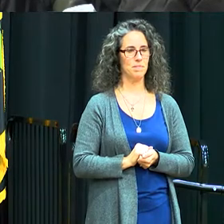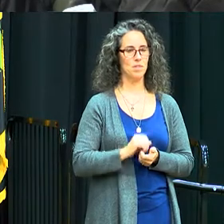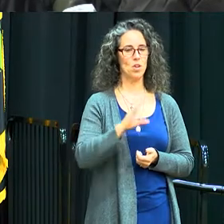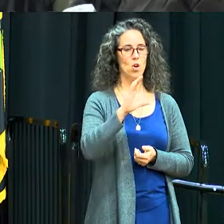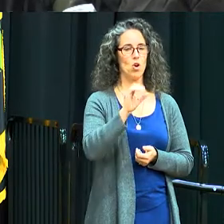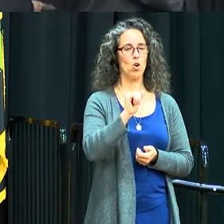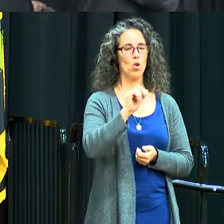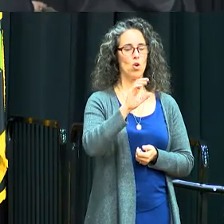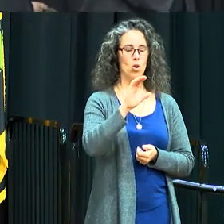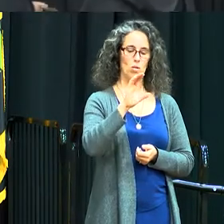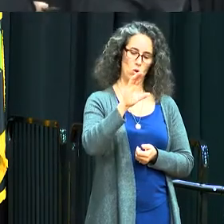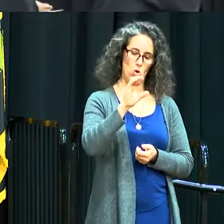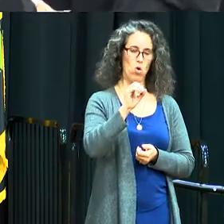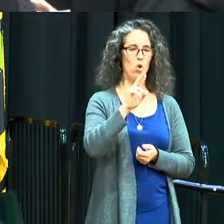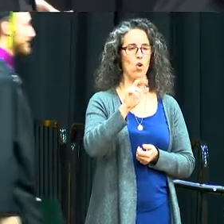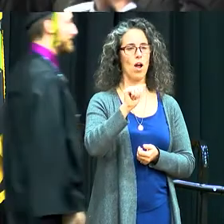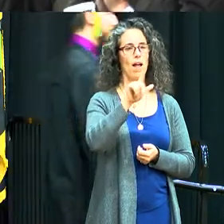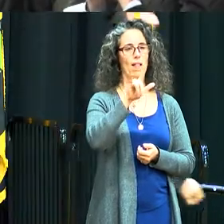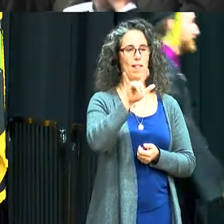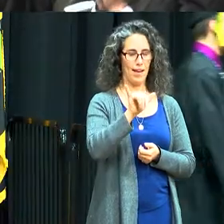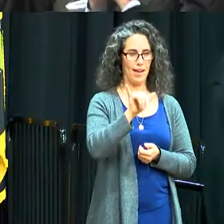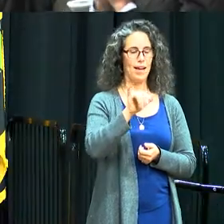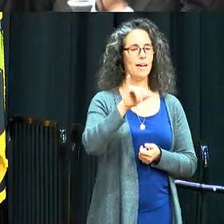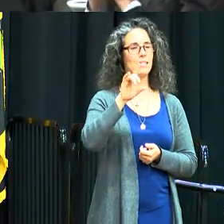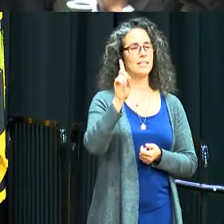Coralie Dunstan.